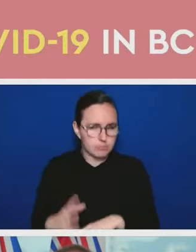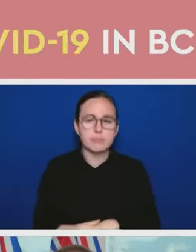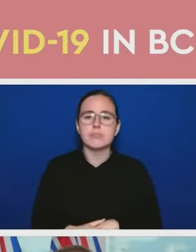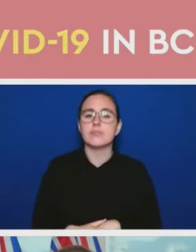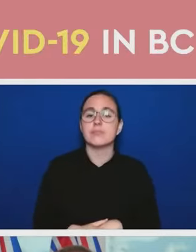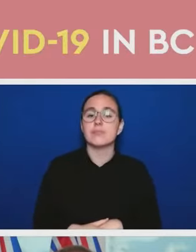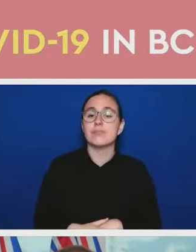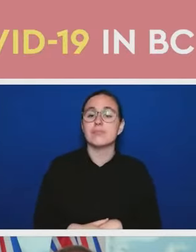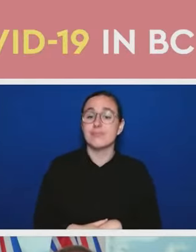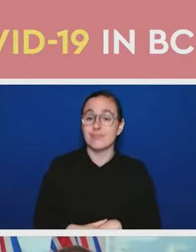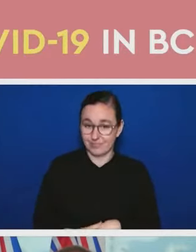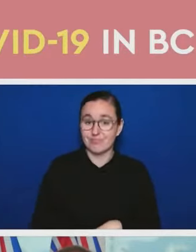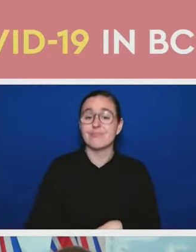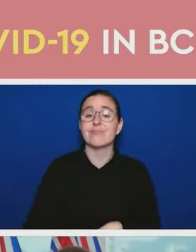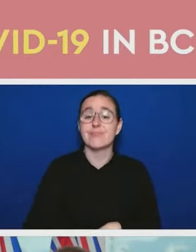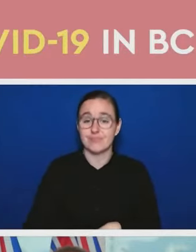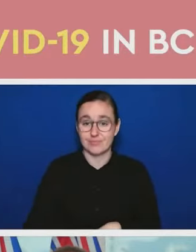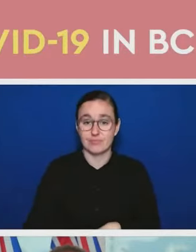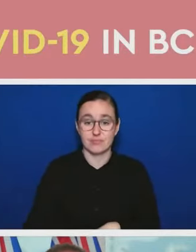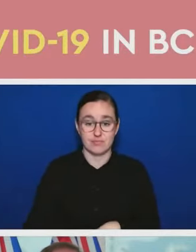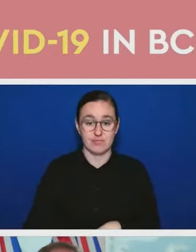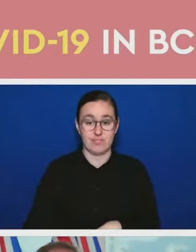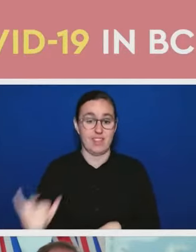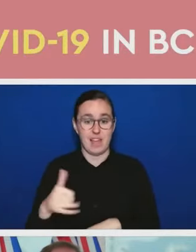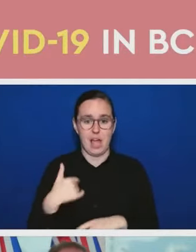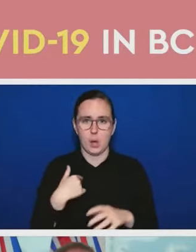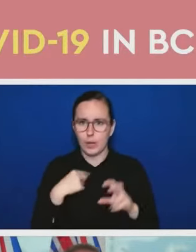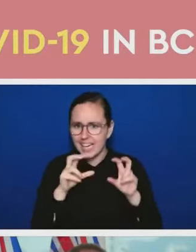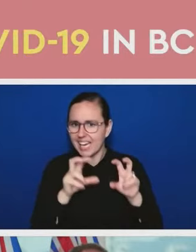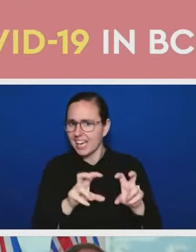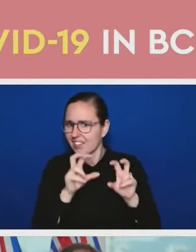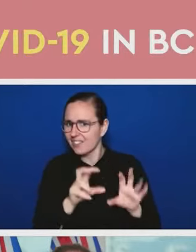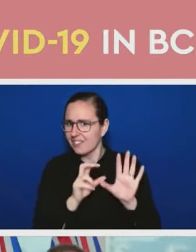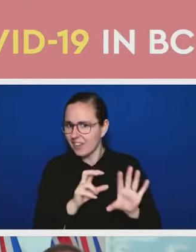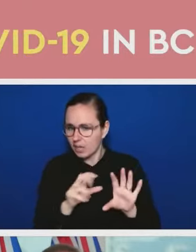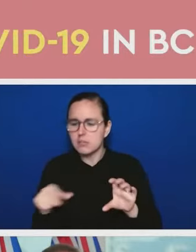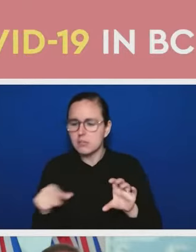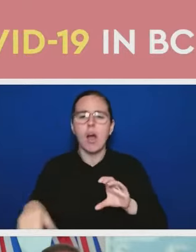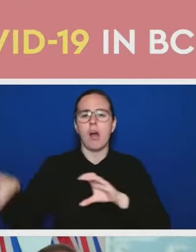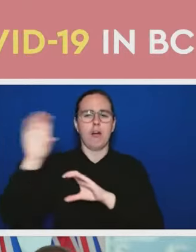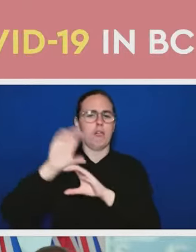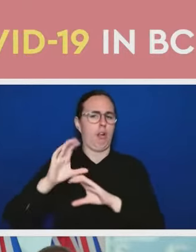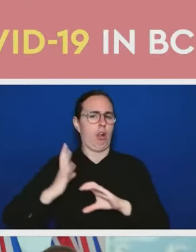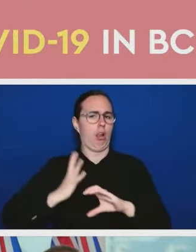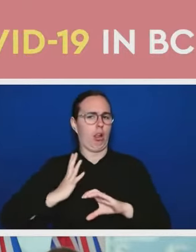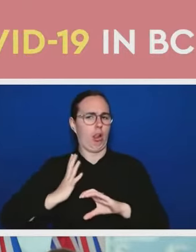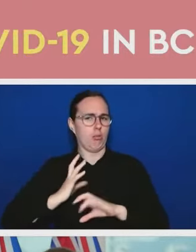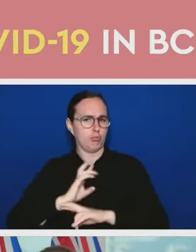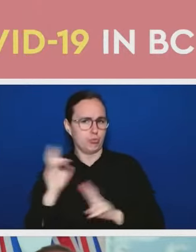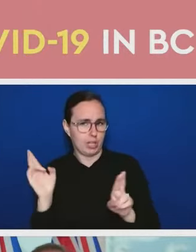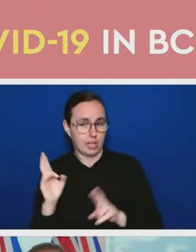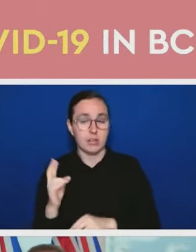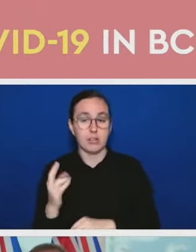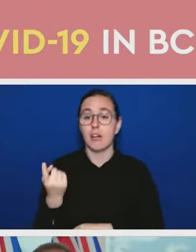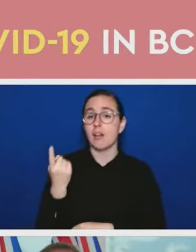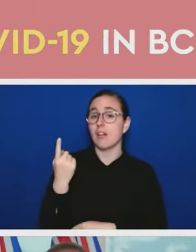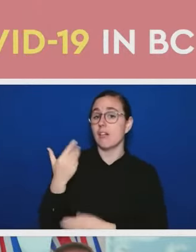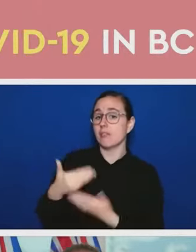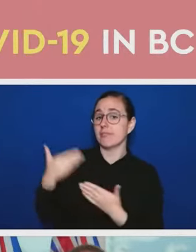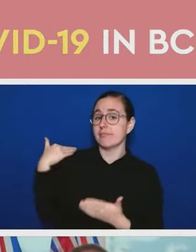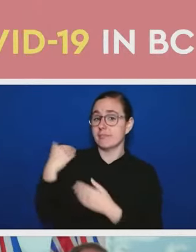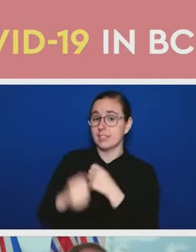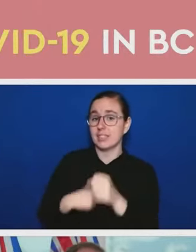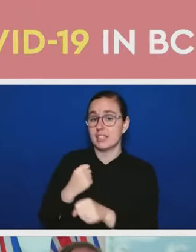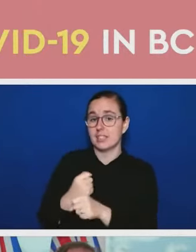core capacity in the system. And in many places, in particular in this past year, well, Inland Hospital, for example, the non-regional